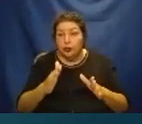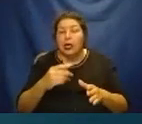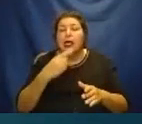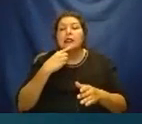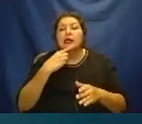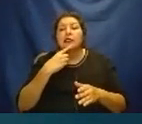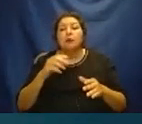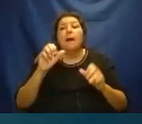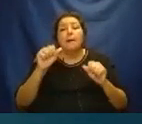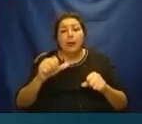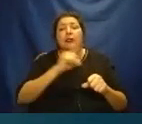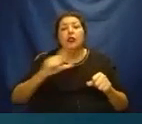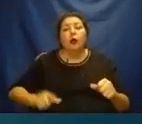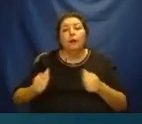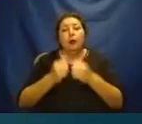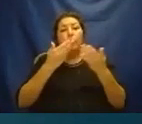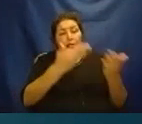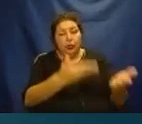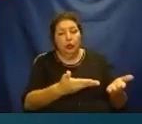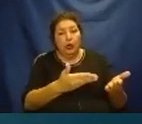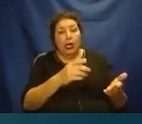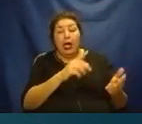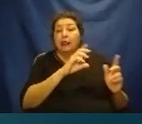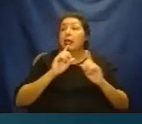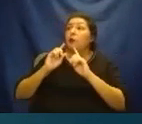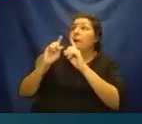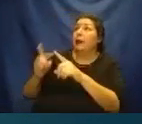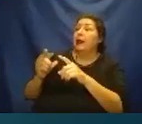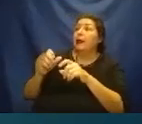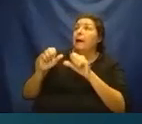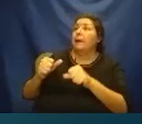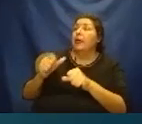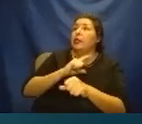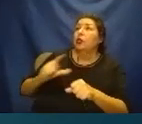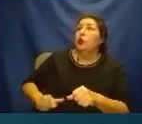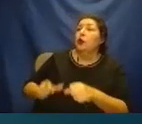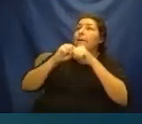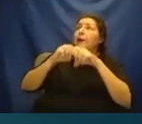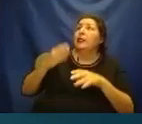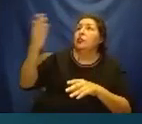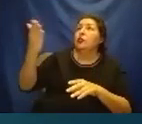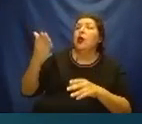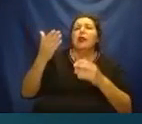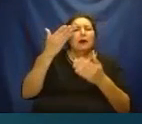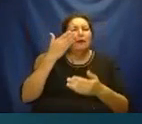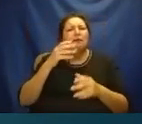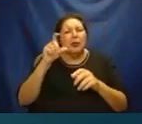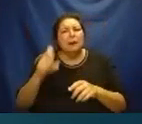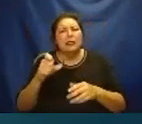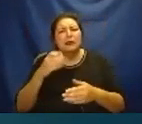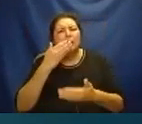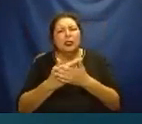you." And they reply, "May the Lord bless you." There must have been an excellent relationship